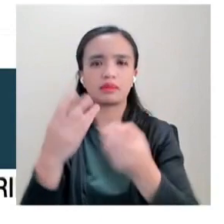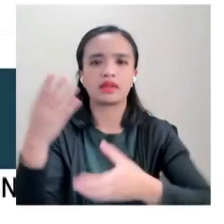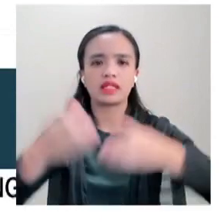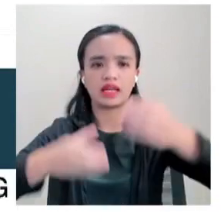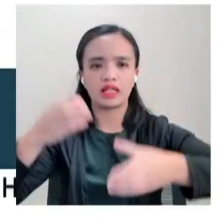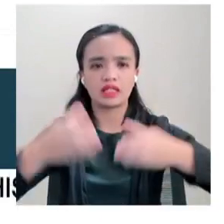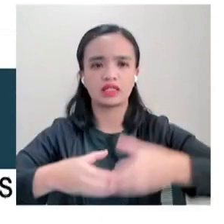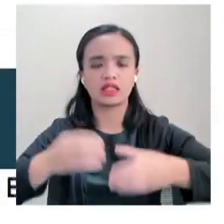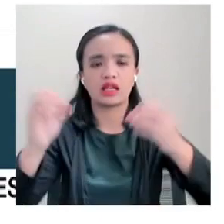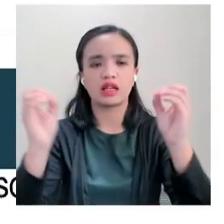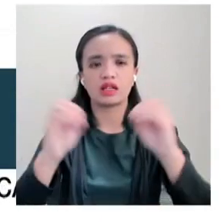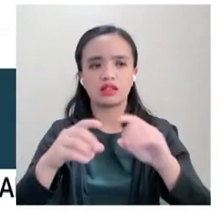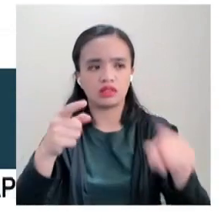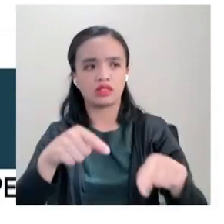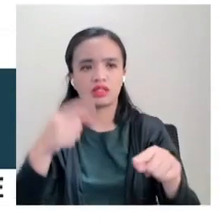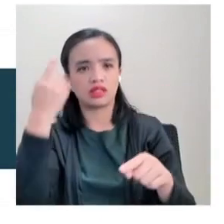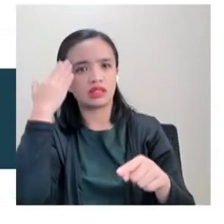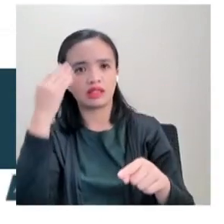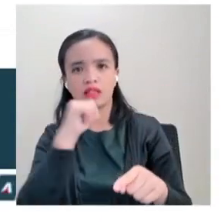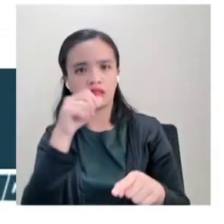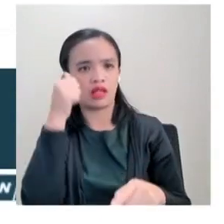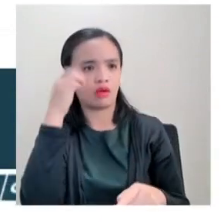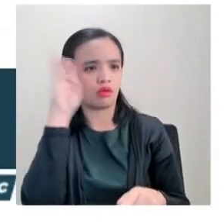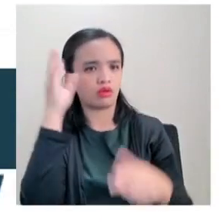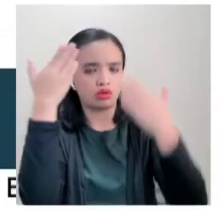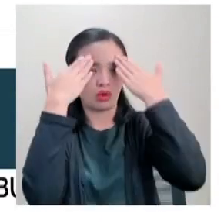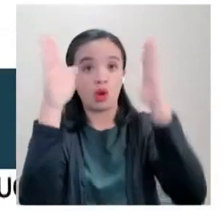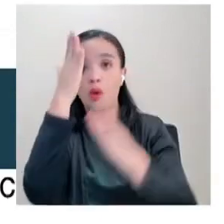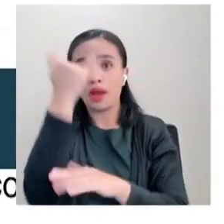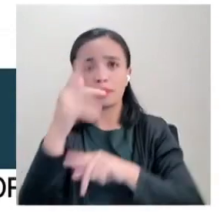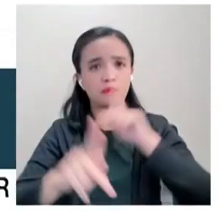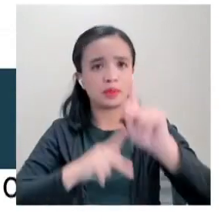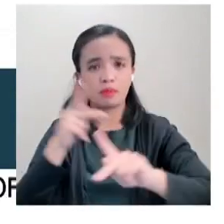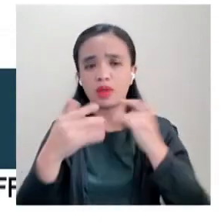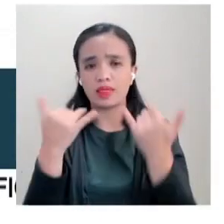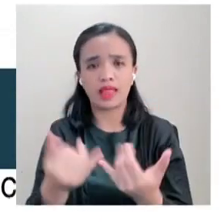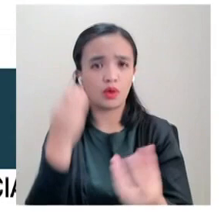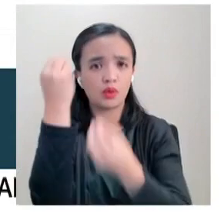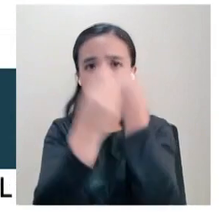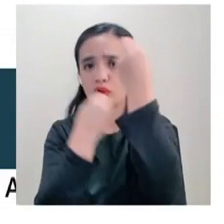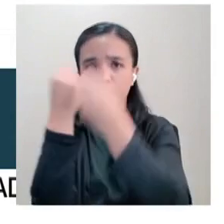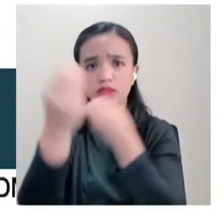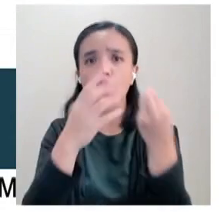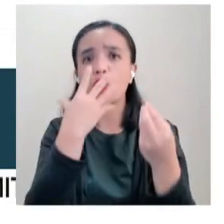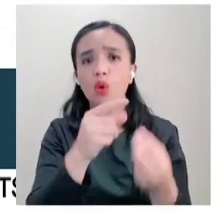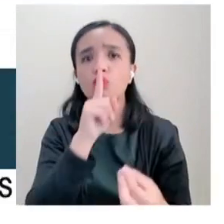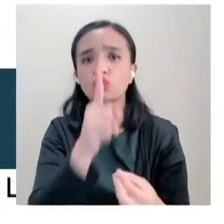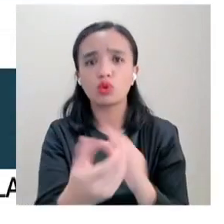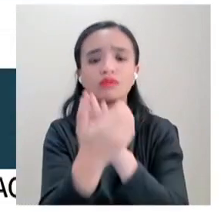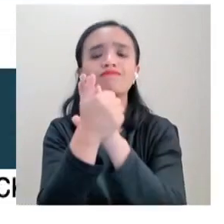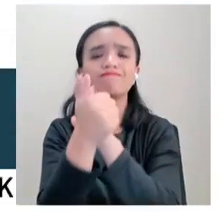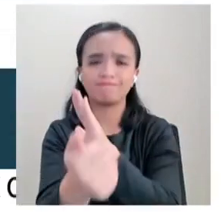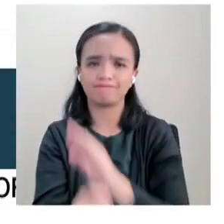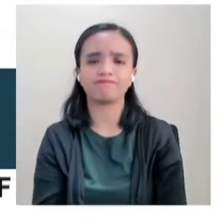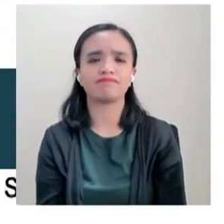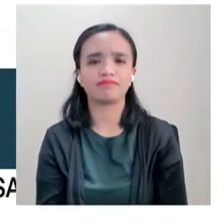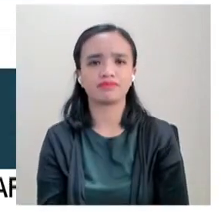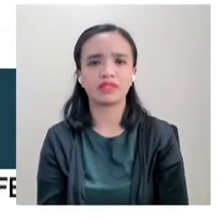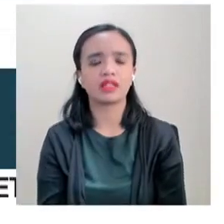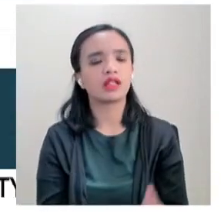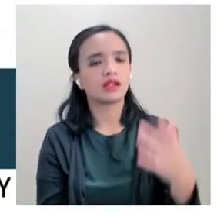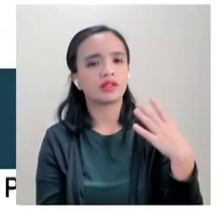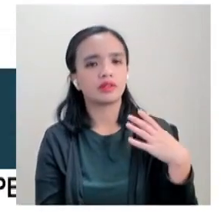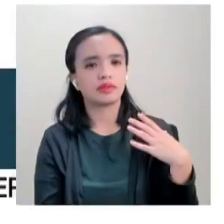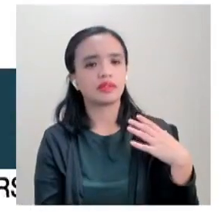silang kinalaman simply because people are now getting confused who the real experts are. Congresswoman,